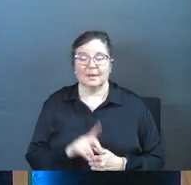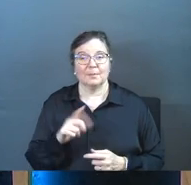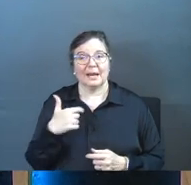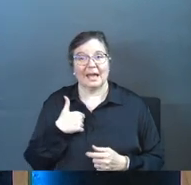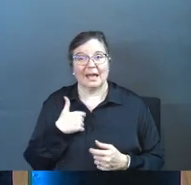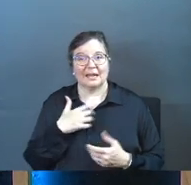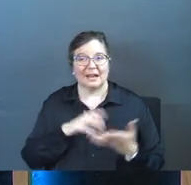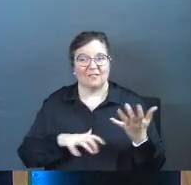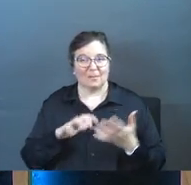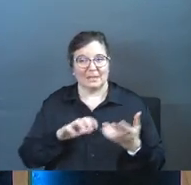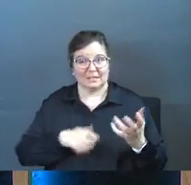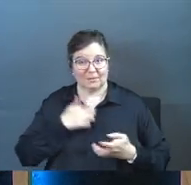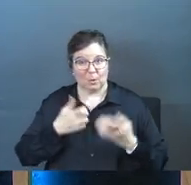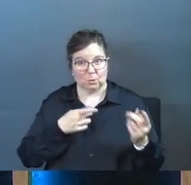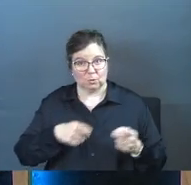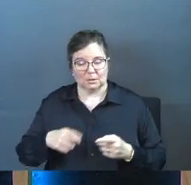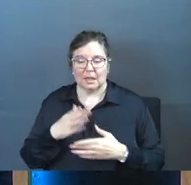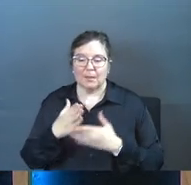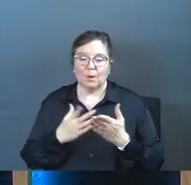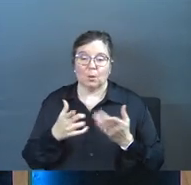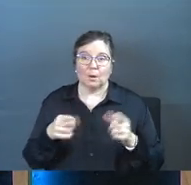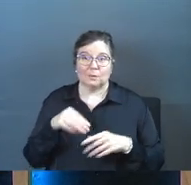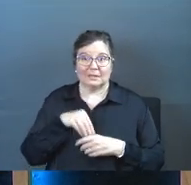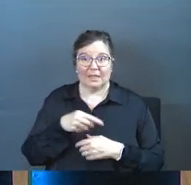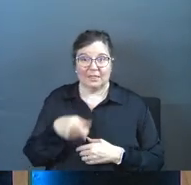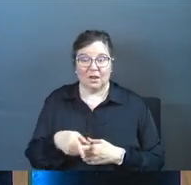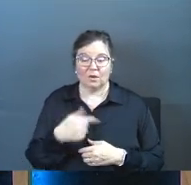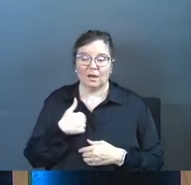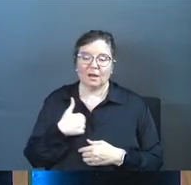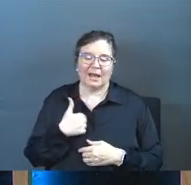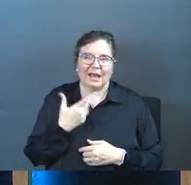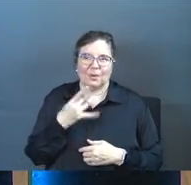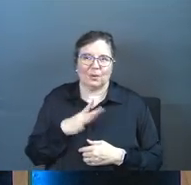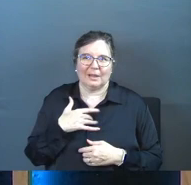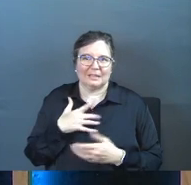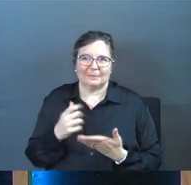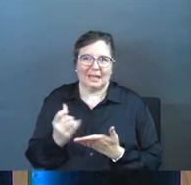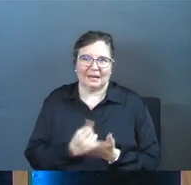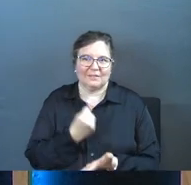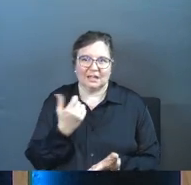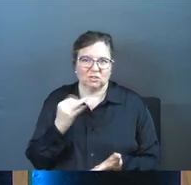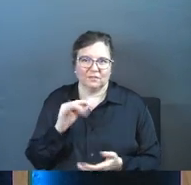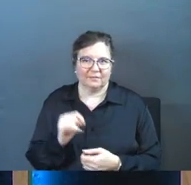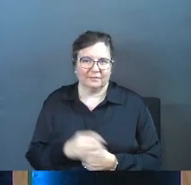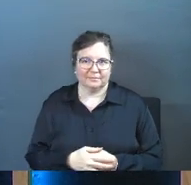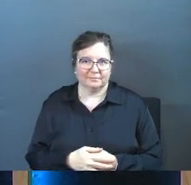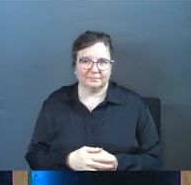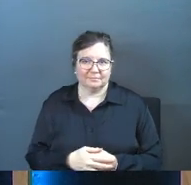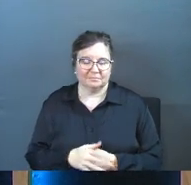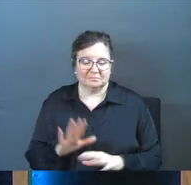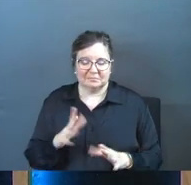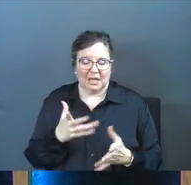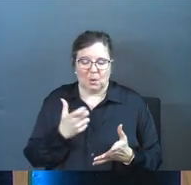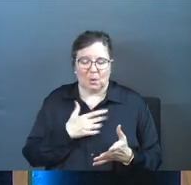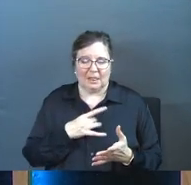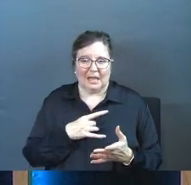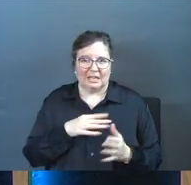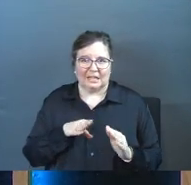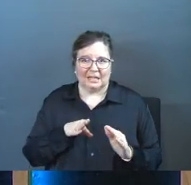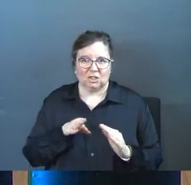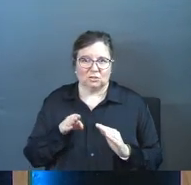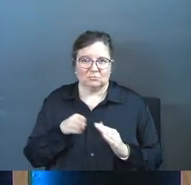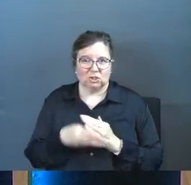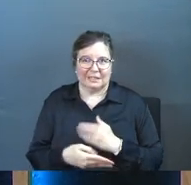but I had a mix of emotions, right? Like part of what was in there is I don't like being taken advantage of. I don't like getting